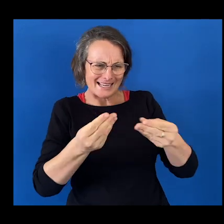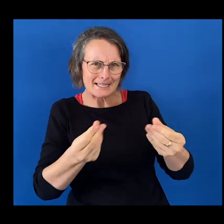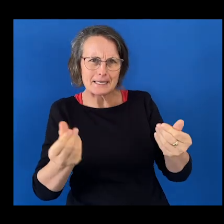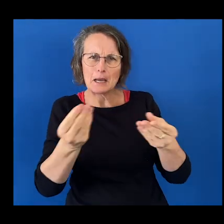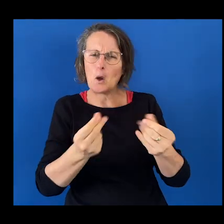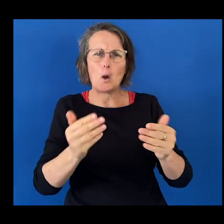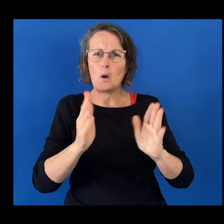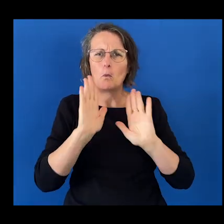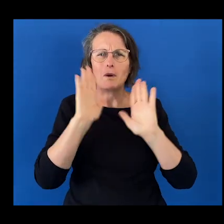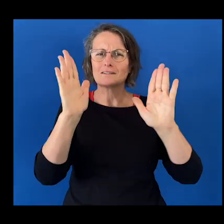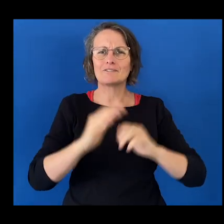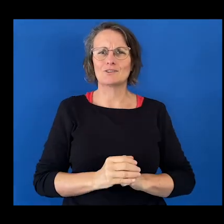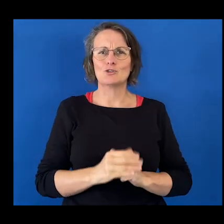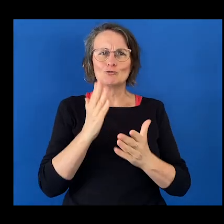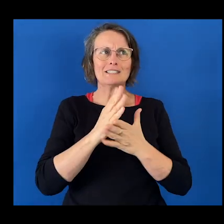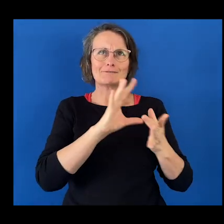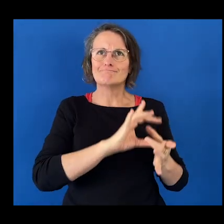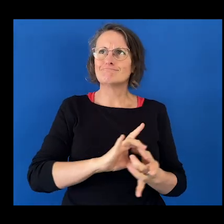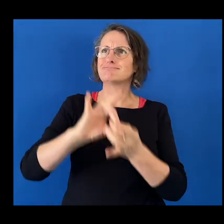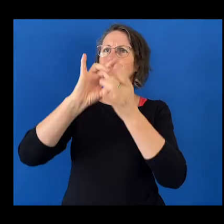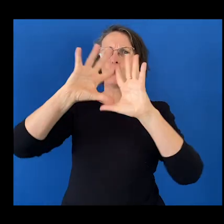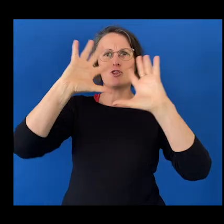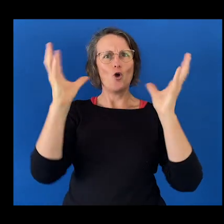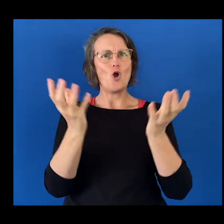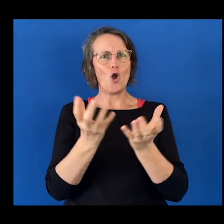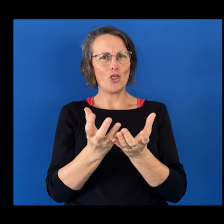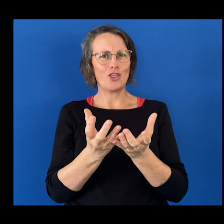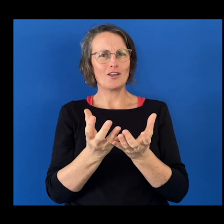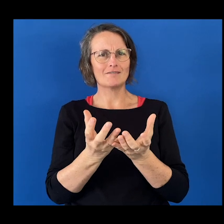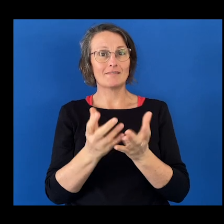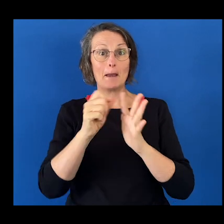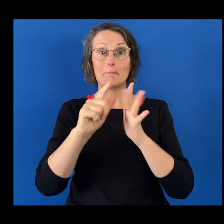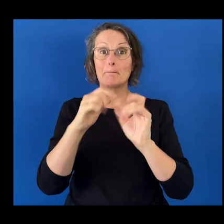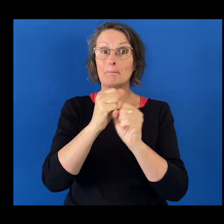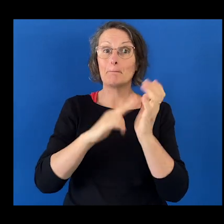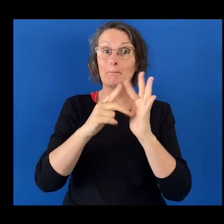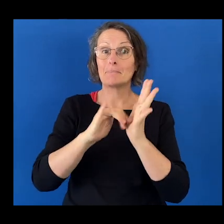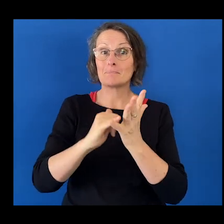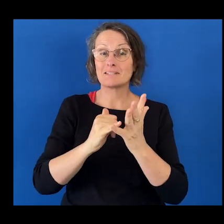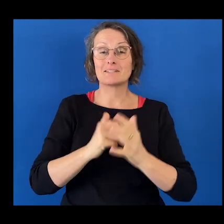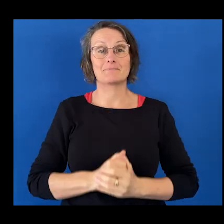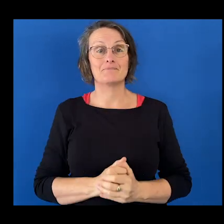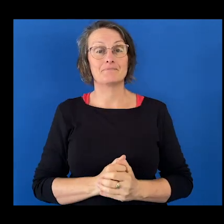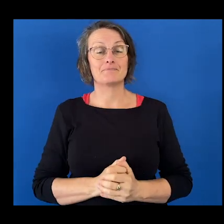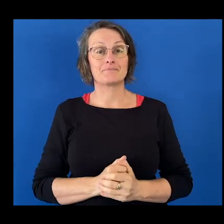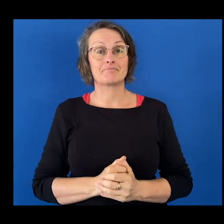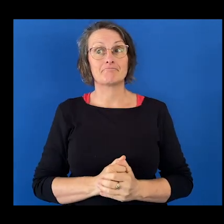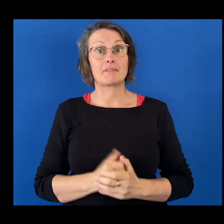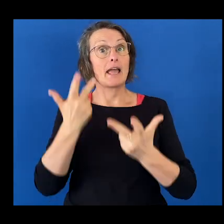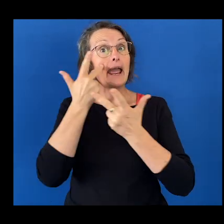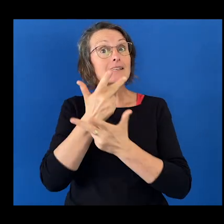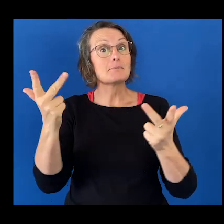incredibly circular, this process of working with earth pigments. I understand in one of the works, in Matisse